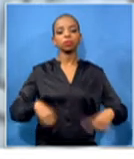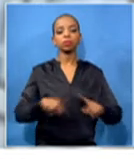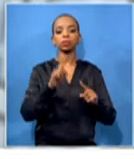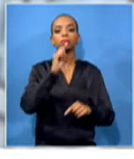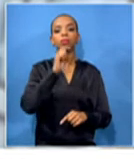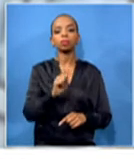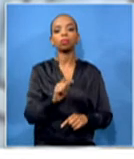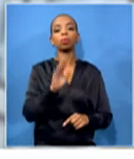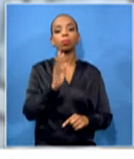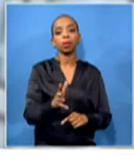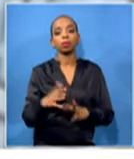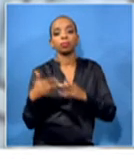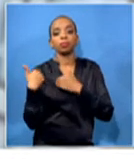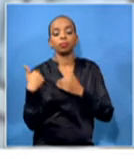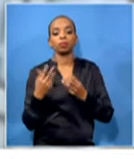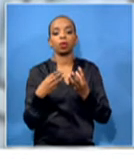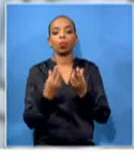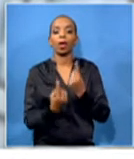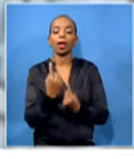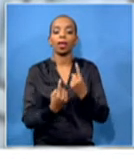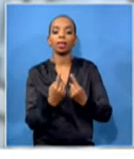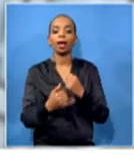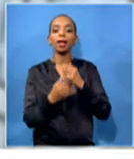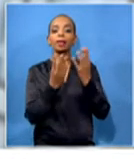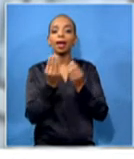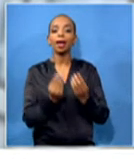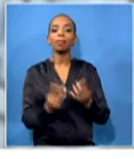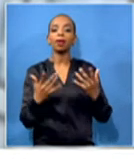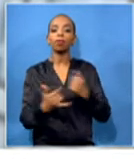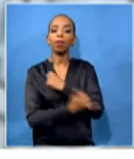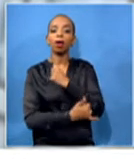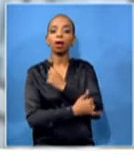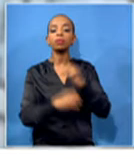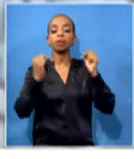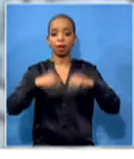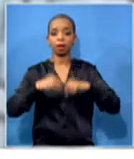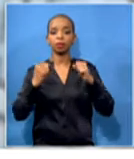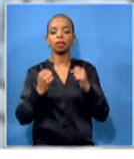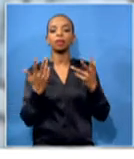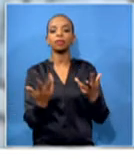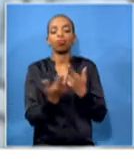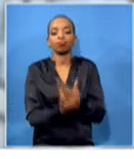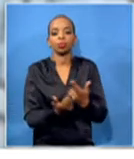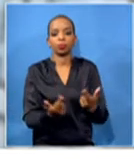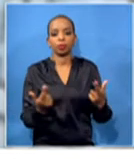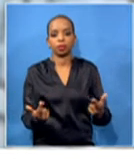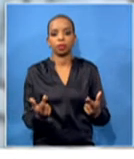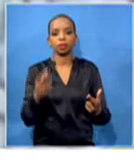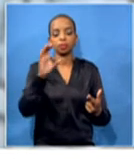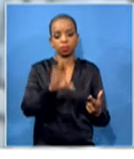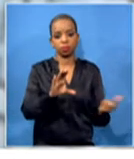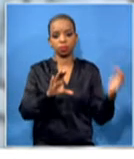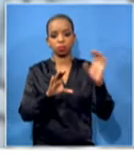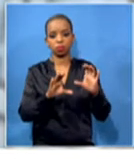a significant number of countries would agree to pool resources for jointly reserving